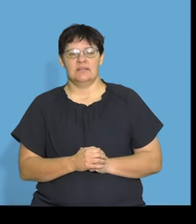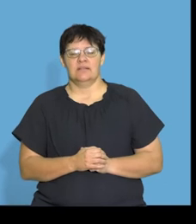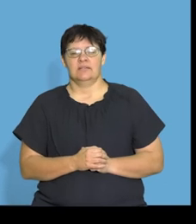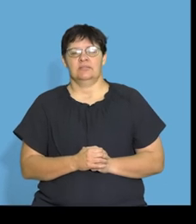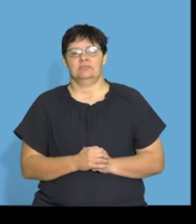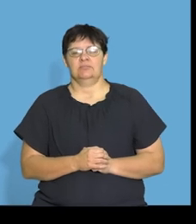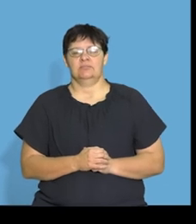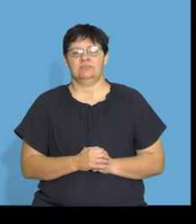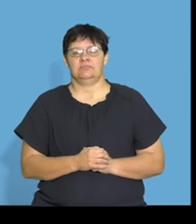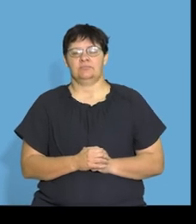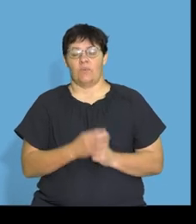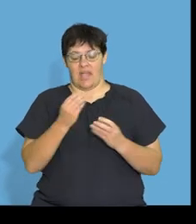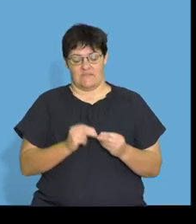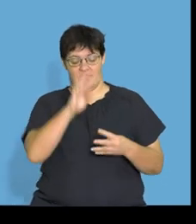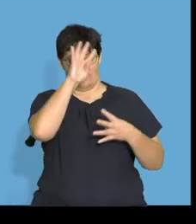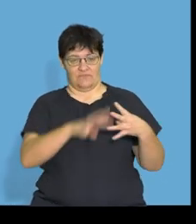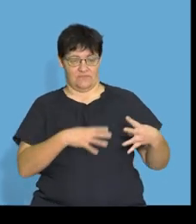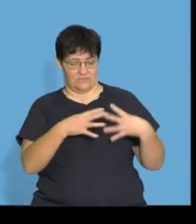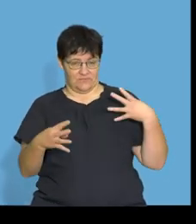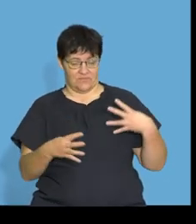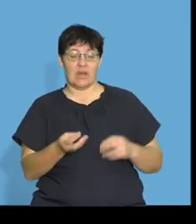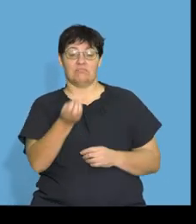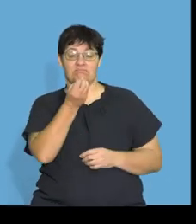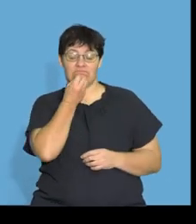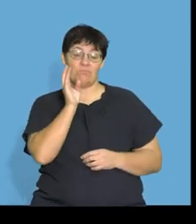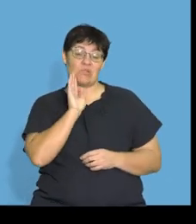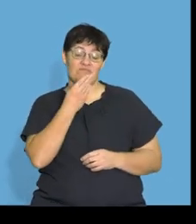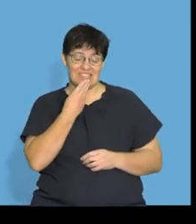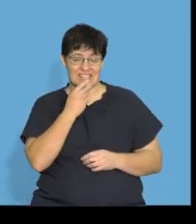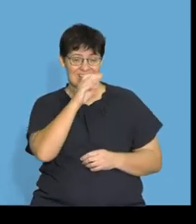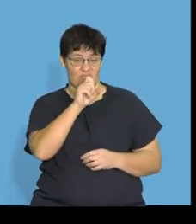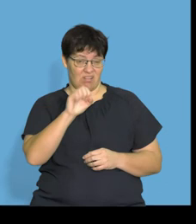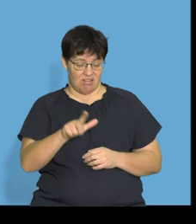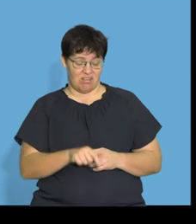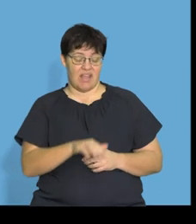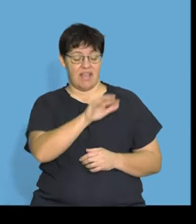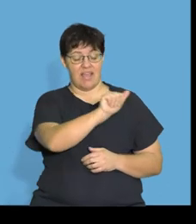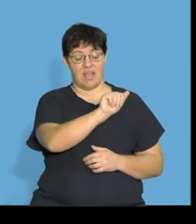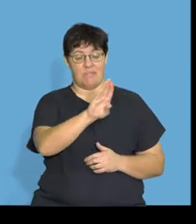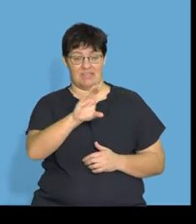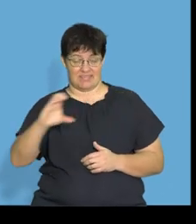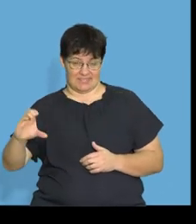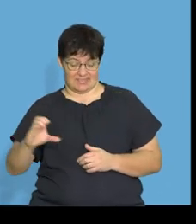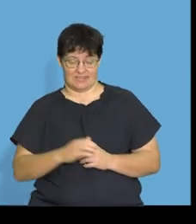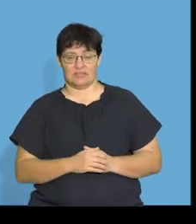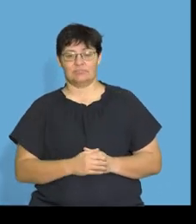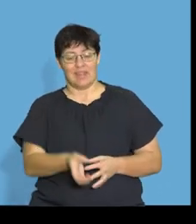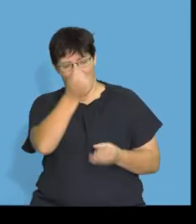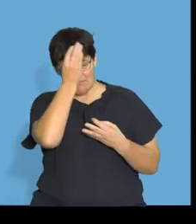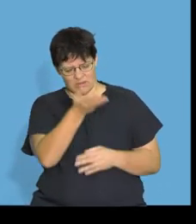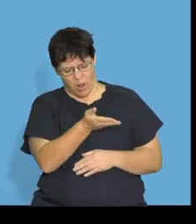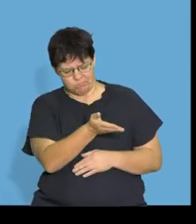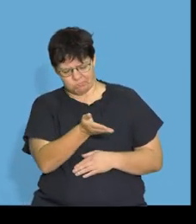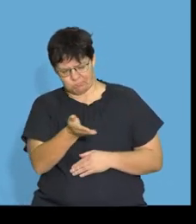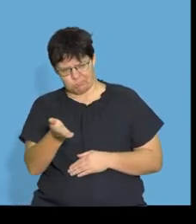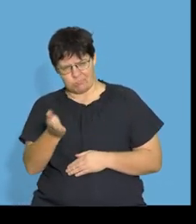basically, we've got a table. There's three different cereals, cereal A, B, and C. They've got a whole lot of information there.